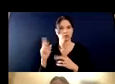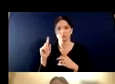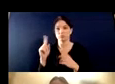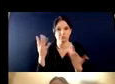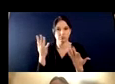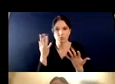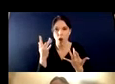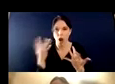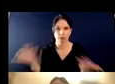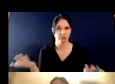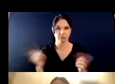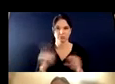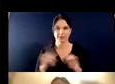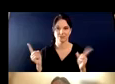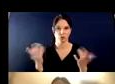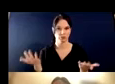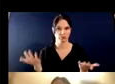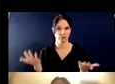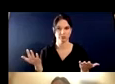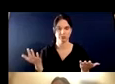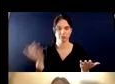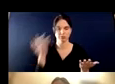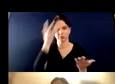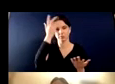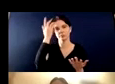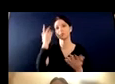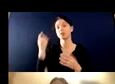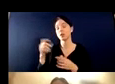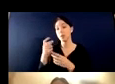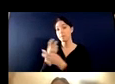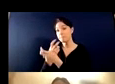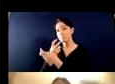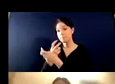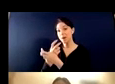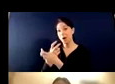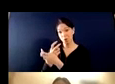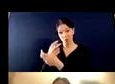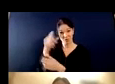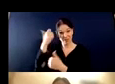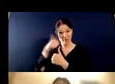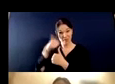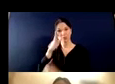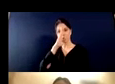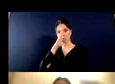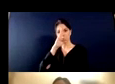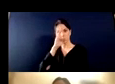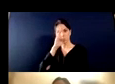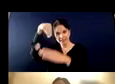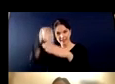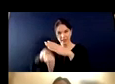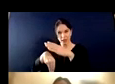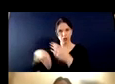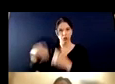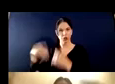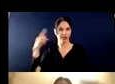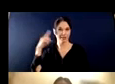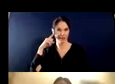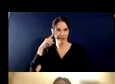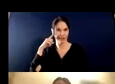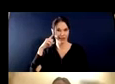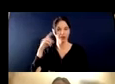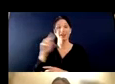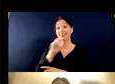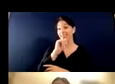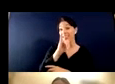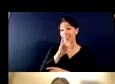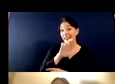is there a difference? Remember that bone conduction sends sound straight to the inner ear and air conduction has to pass through the